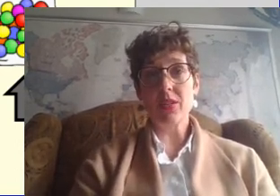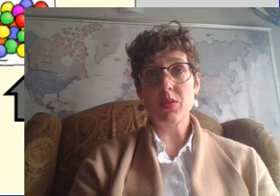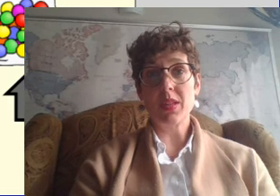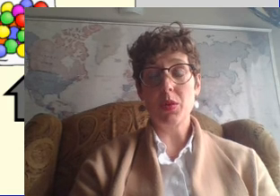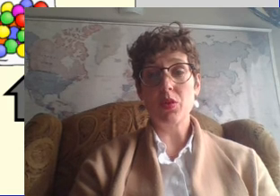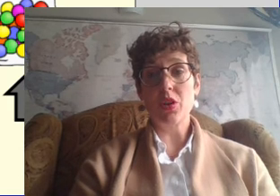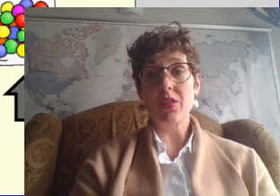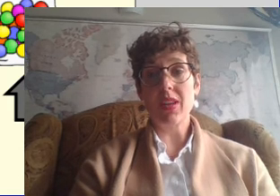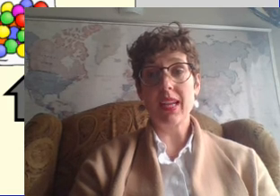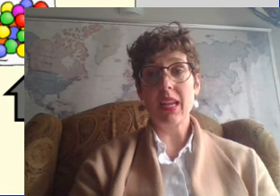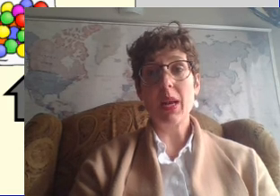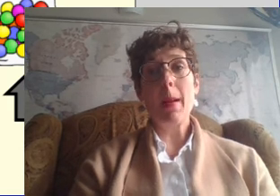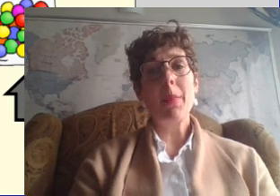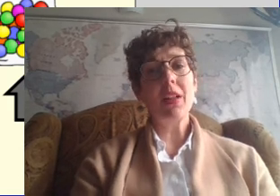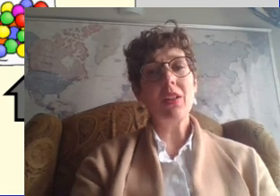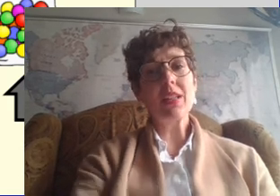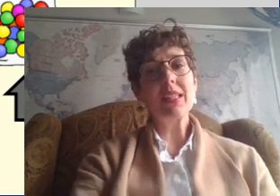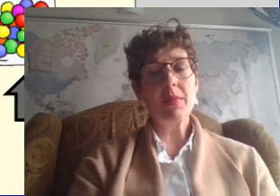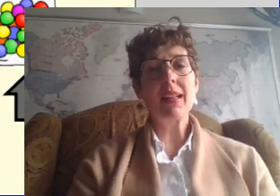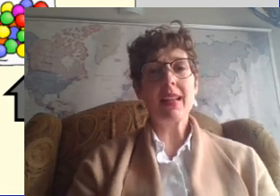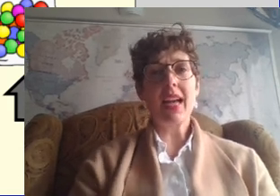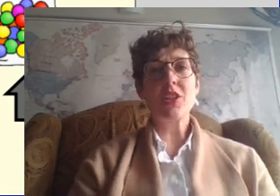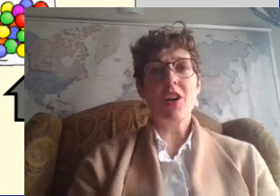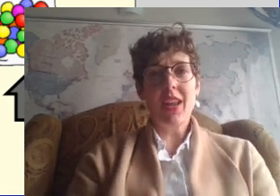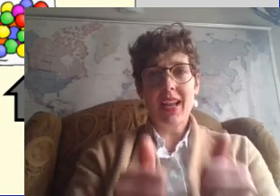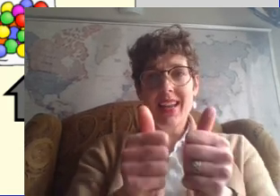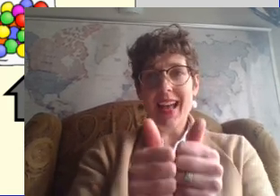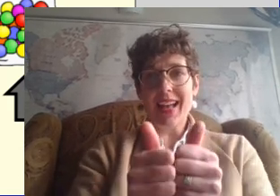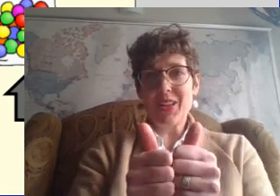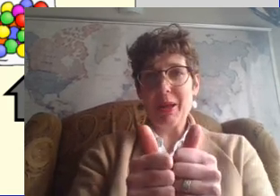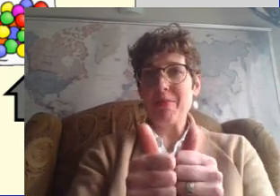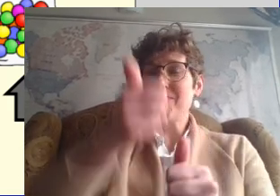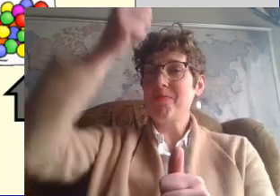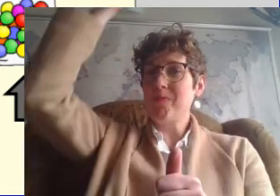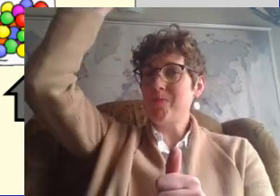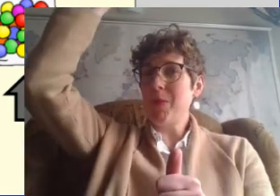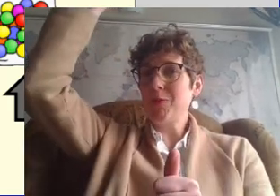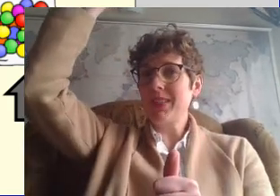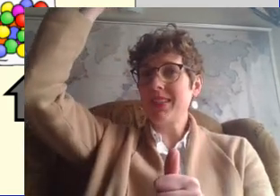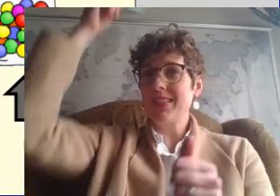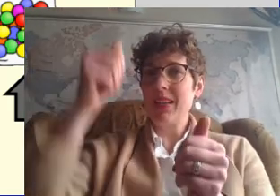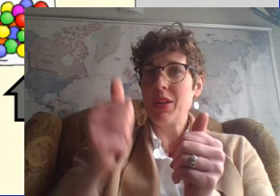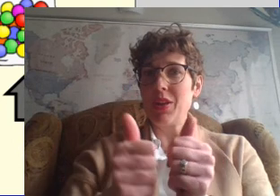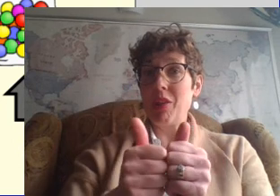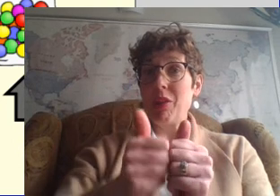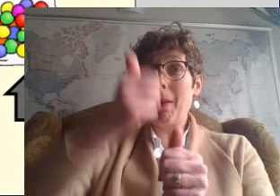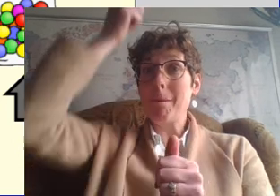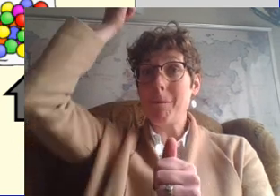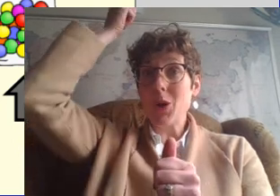several signs associated with those jars of candy, but it looks to me like that jar of candy has the most.